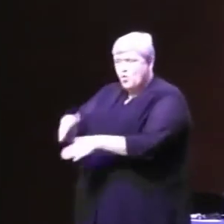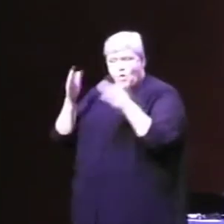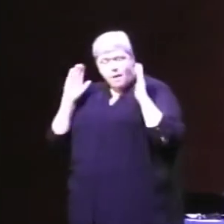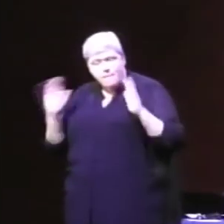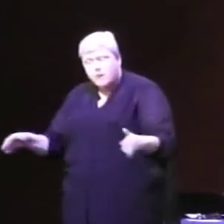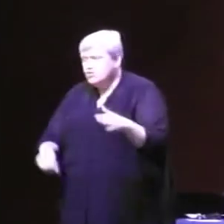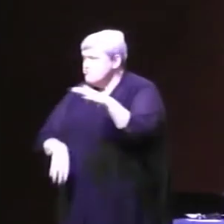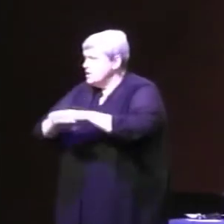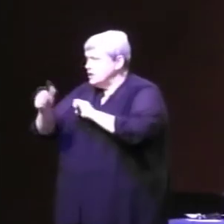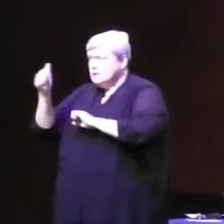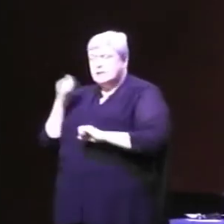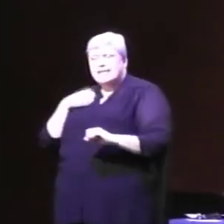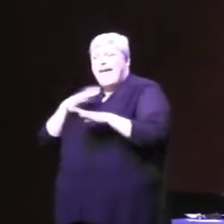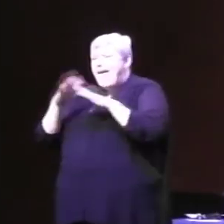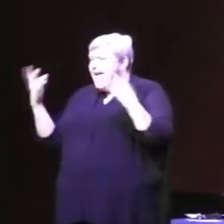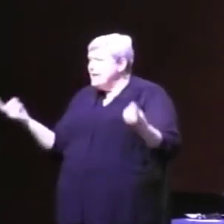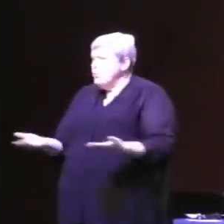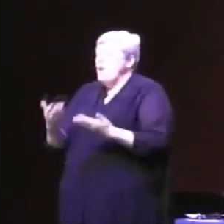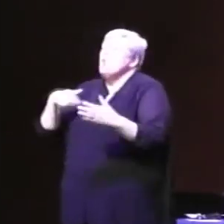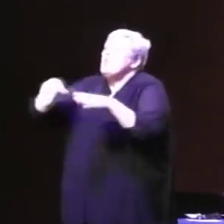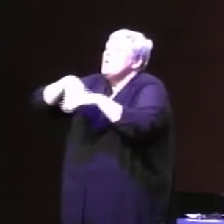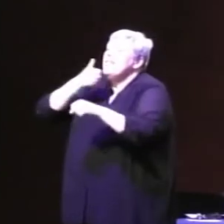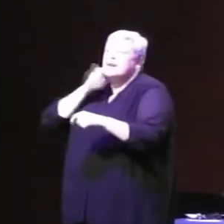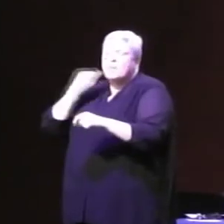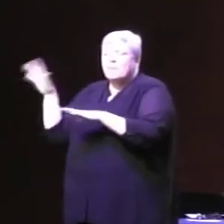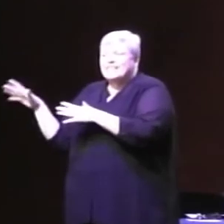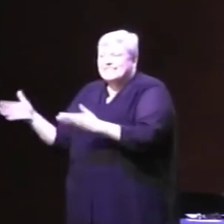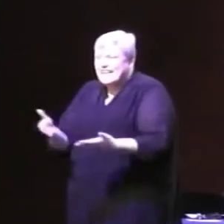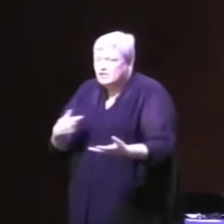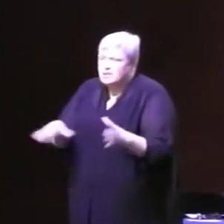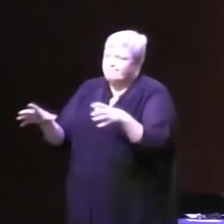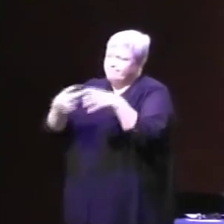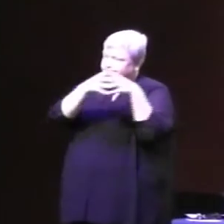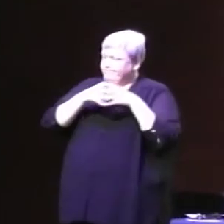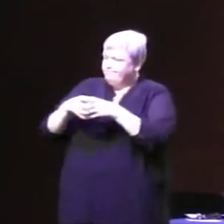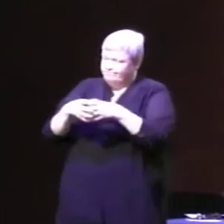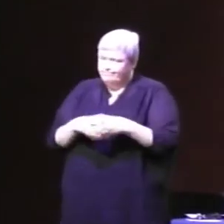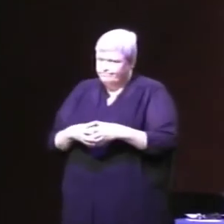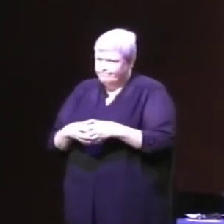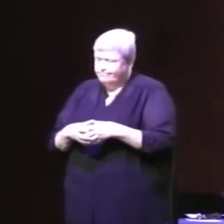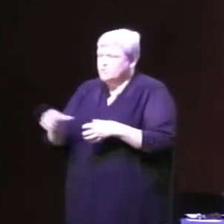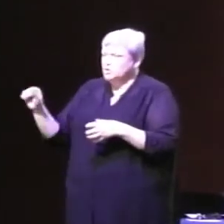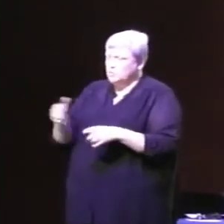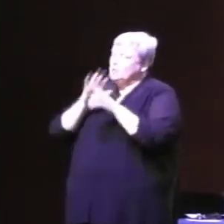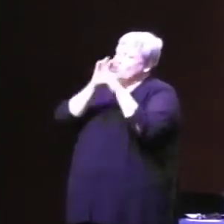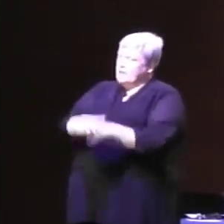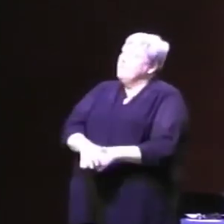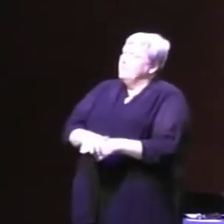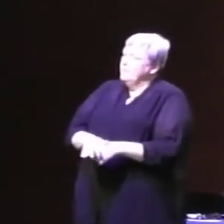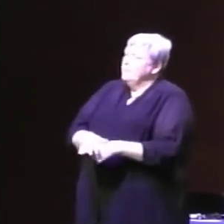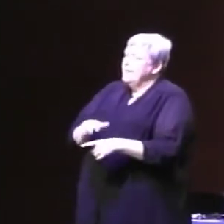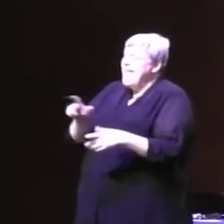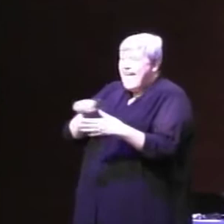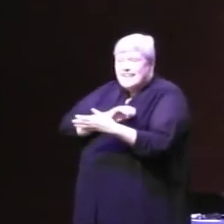redundancies anywhere in the public sector. Any politician who doesn't make that commitment should be condemned by ourselves. The